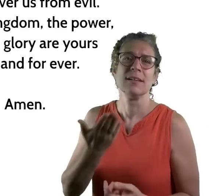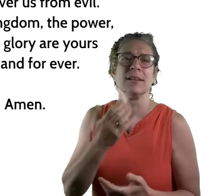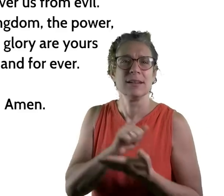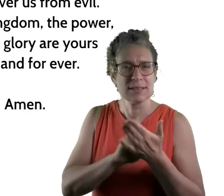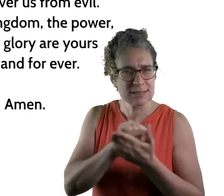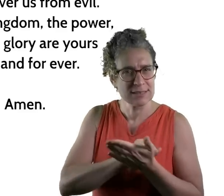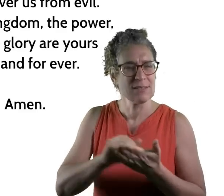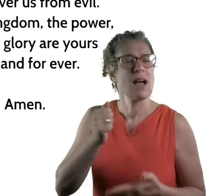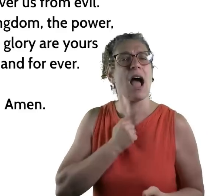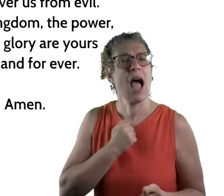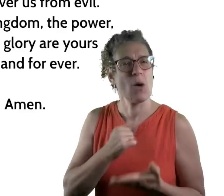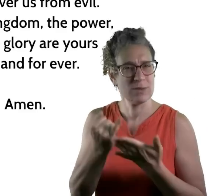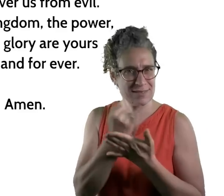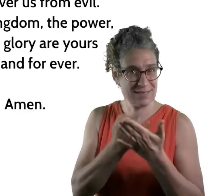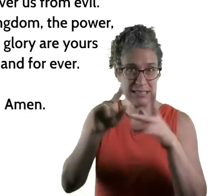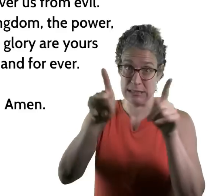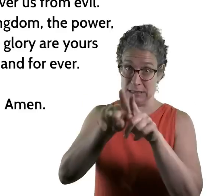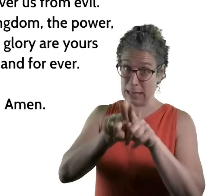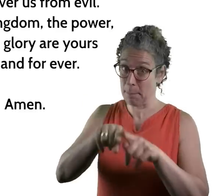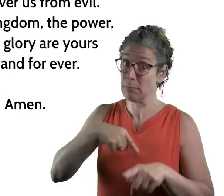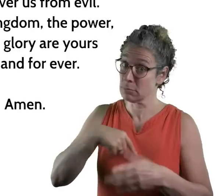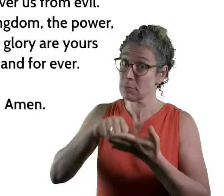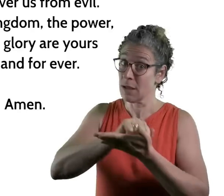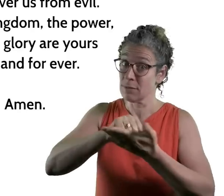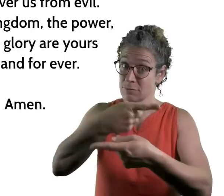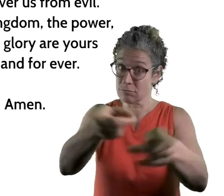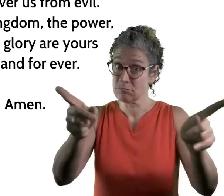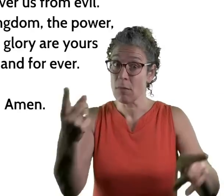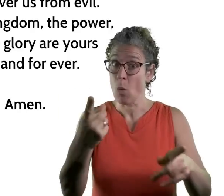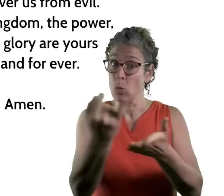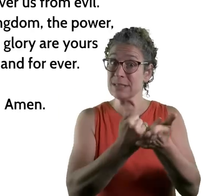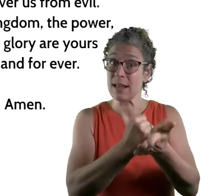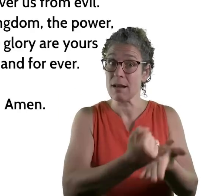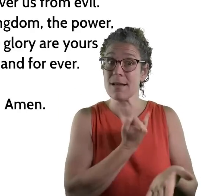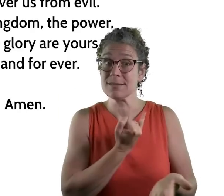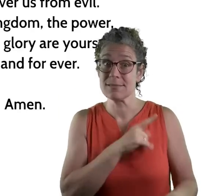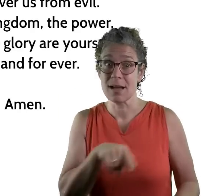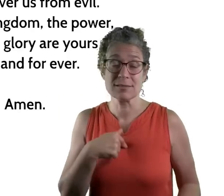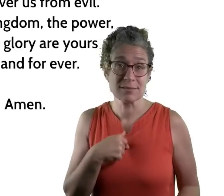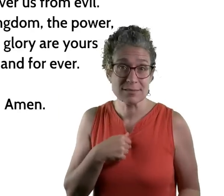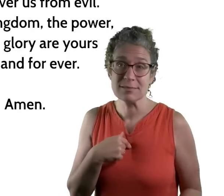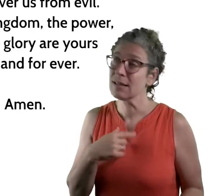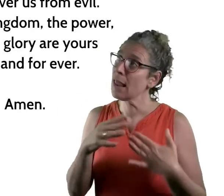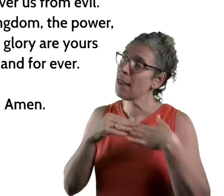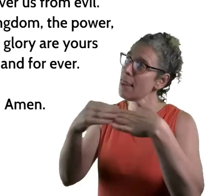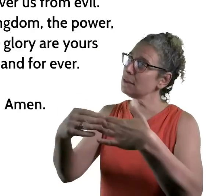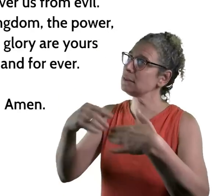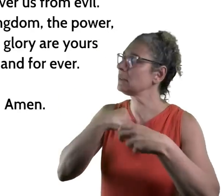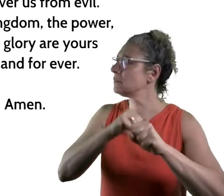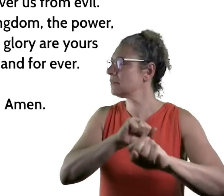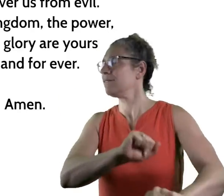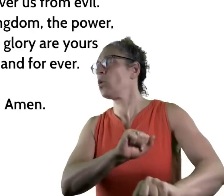Forgive us our sins, as we forgive those who sin against us. Lead us not